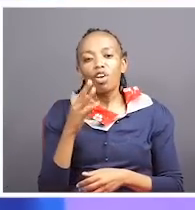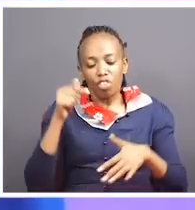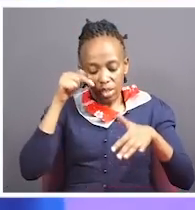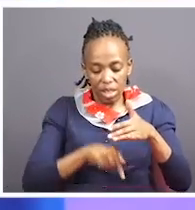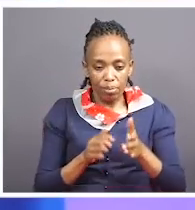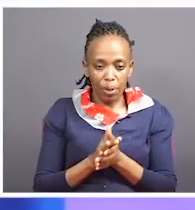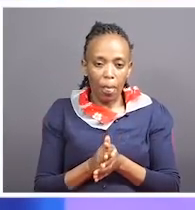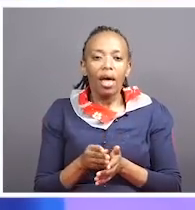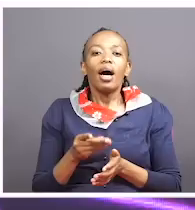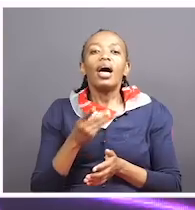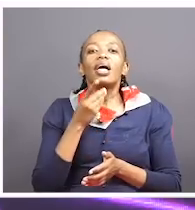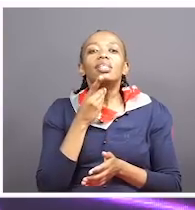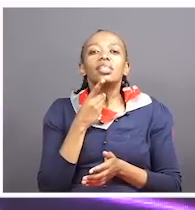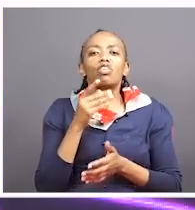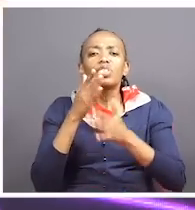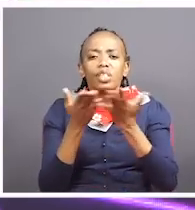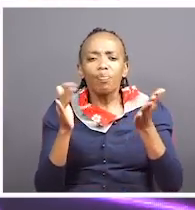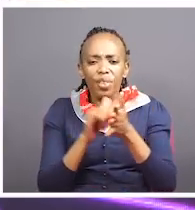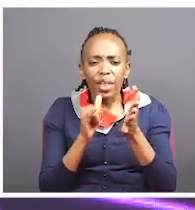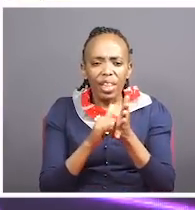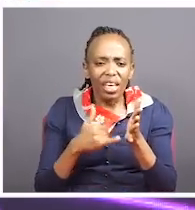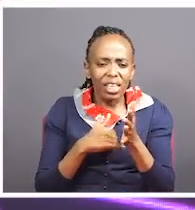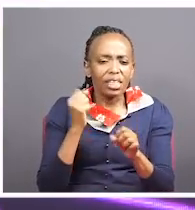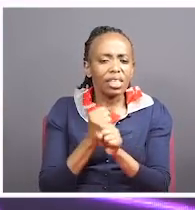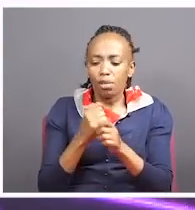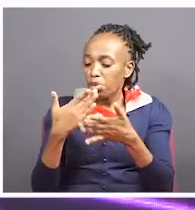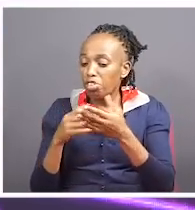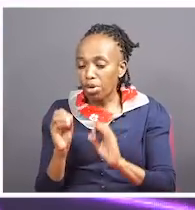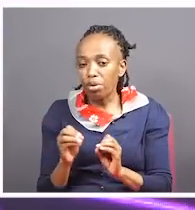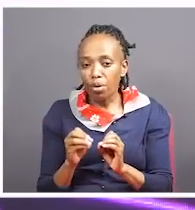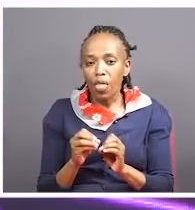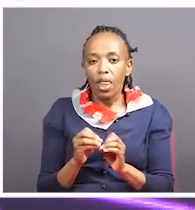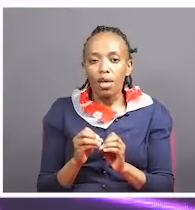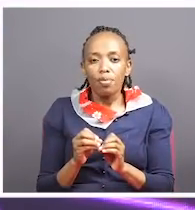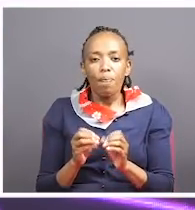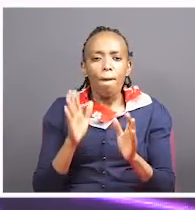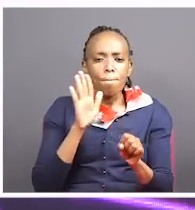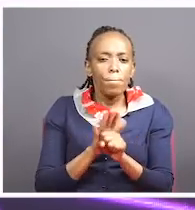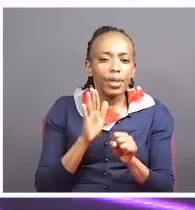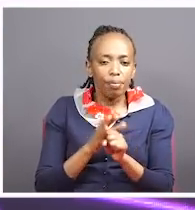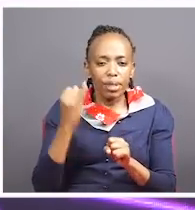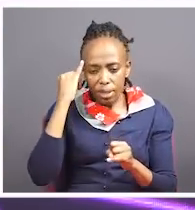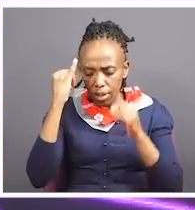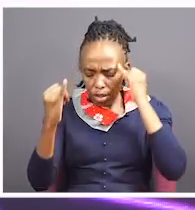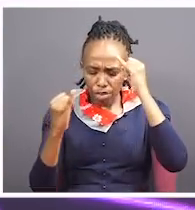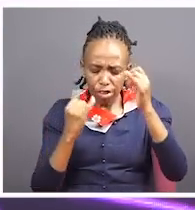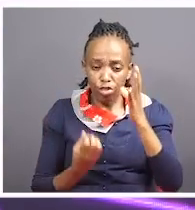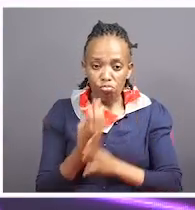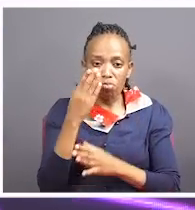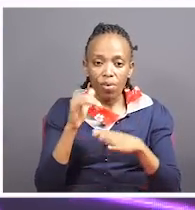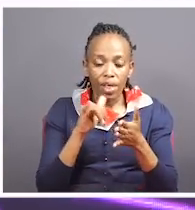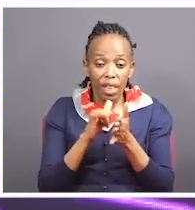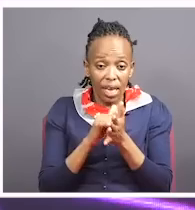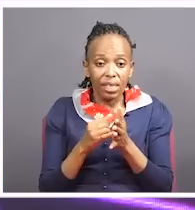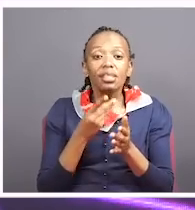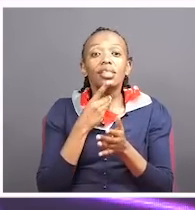desire for deeper, a desire for something that has not been done. Most innovations come out of that